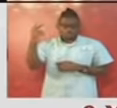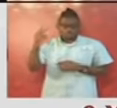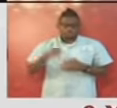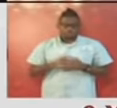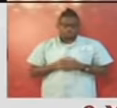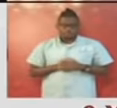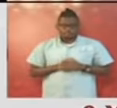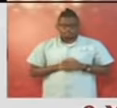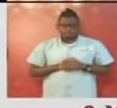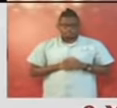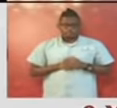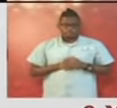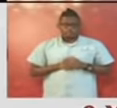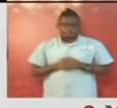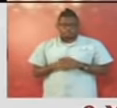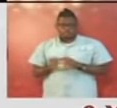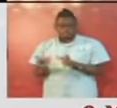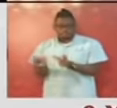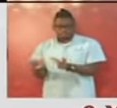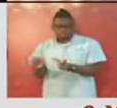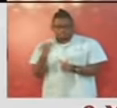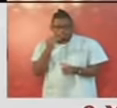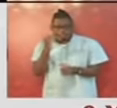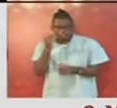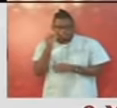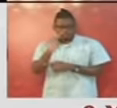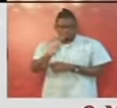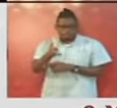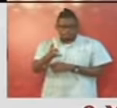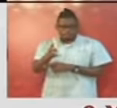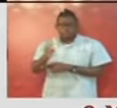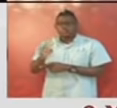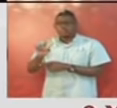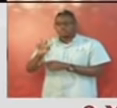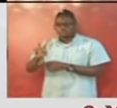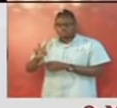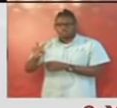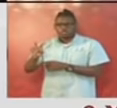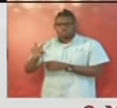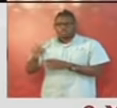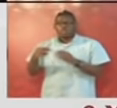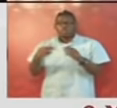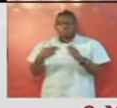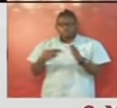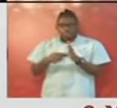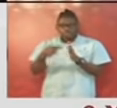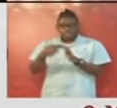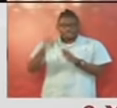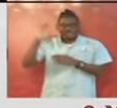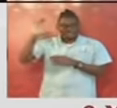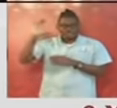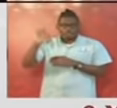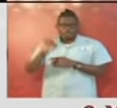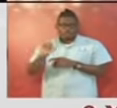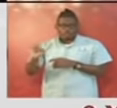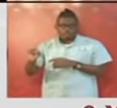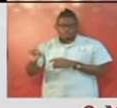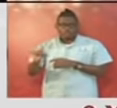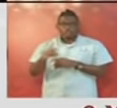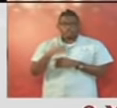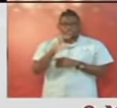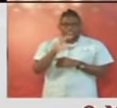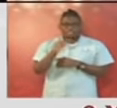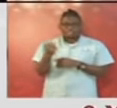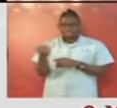in terms of quarantine, we have 42 persons in total. At the Chancellor Hotel, 1 person. Cascadia, 13. Regent